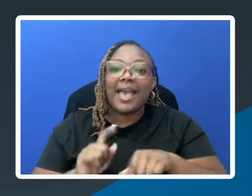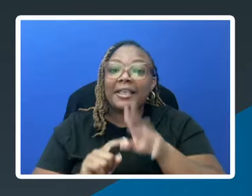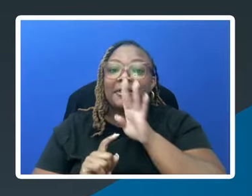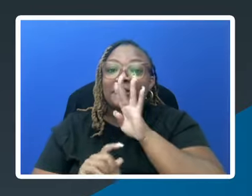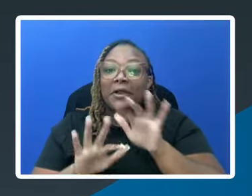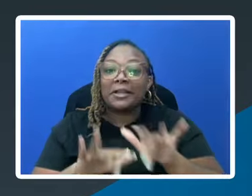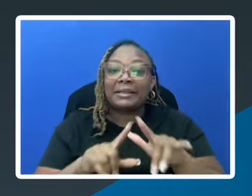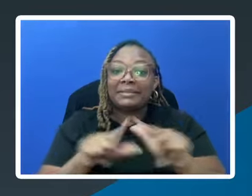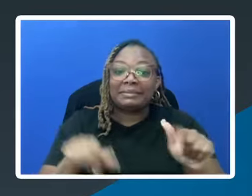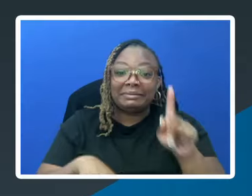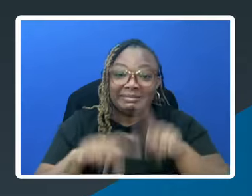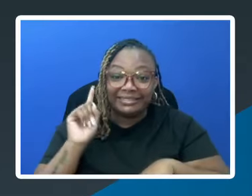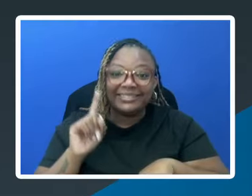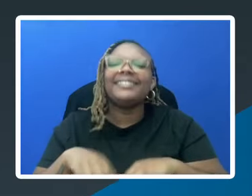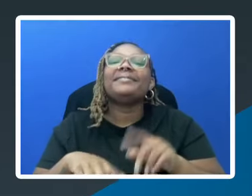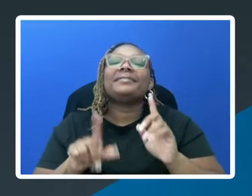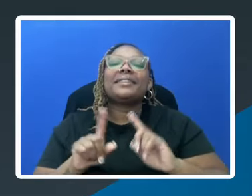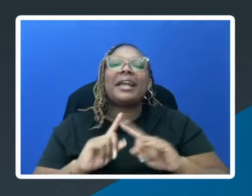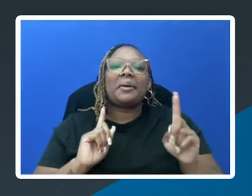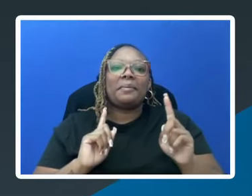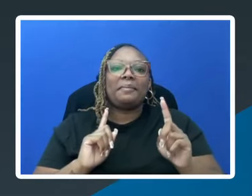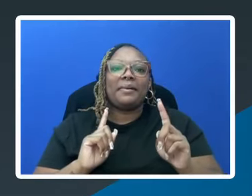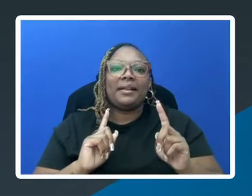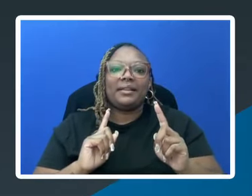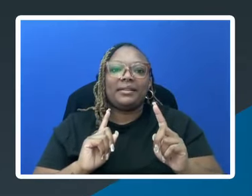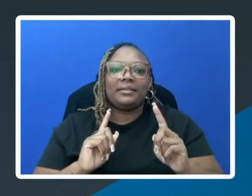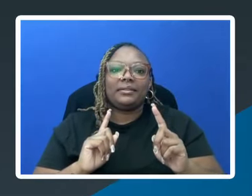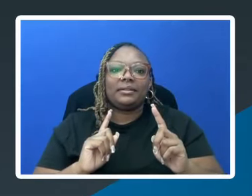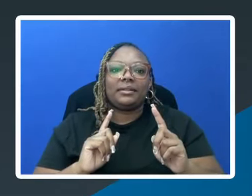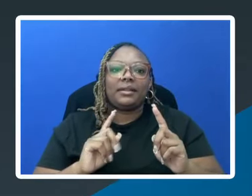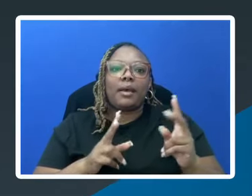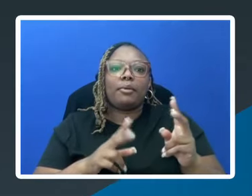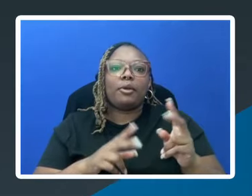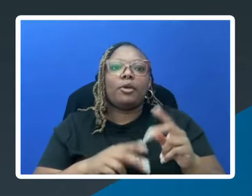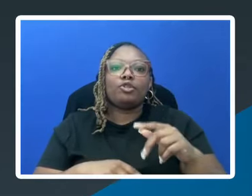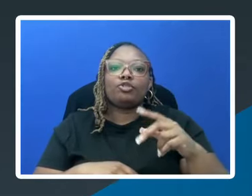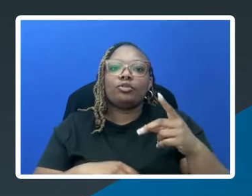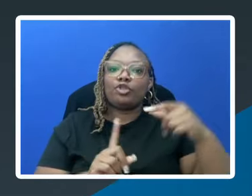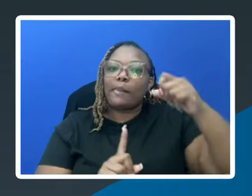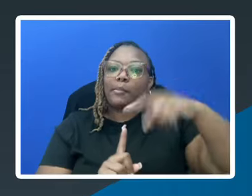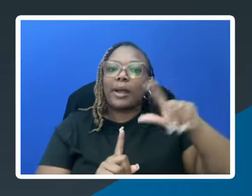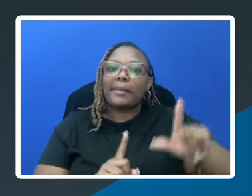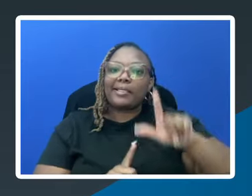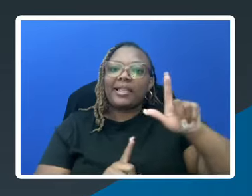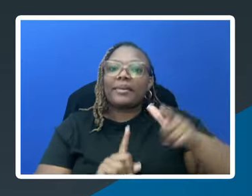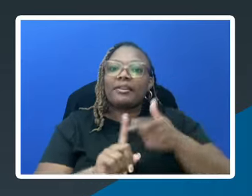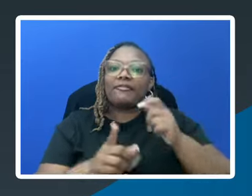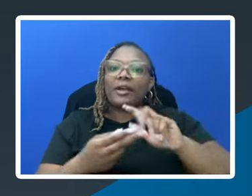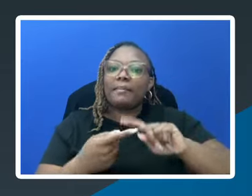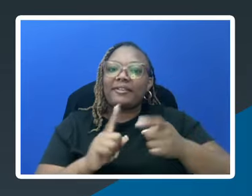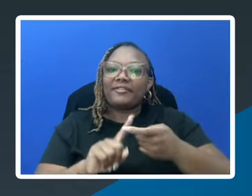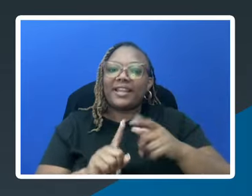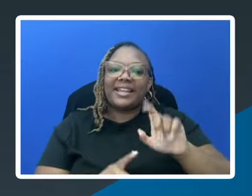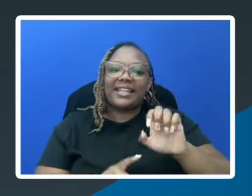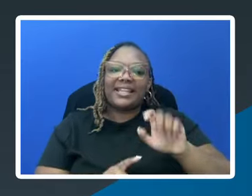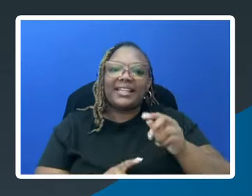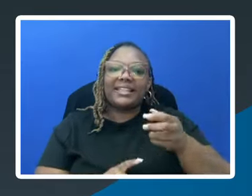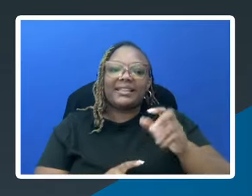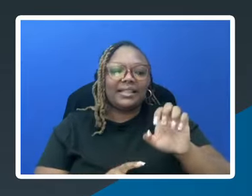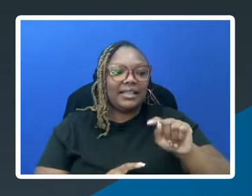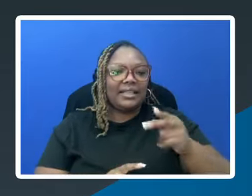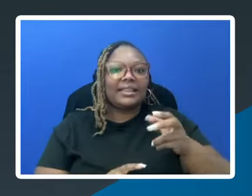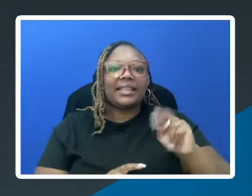So I'm going to go in and pull the prompt library. And so this is a prompt library. This is from my friend Ethan Mollick, who does a lot with prompts. And so it's going to show